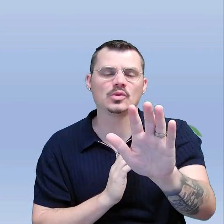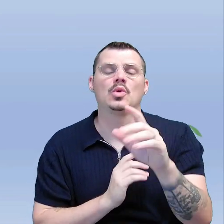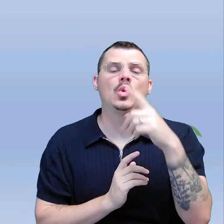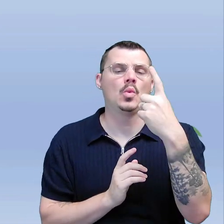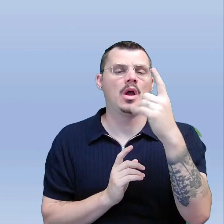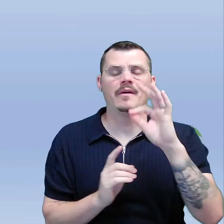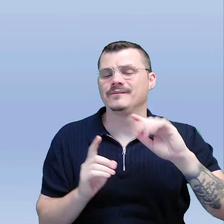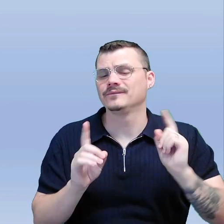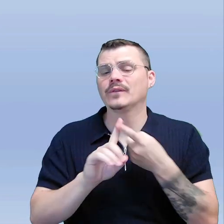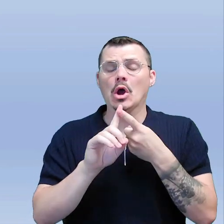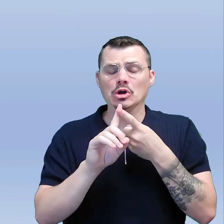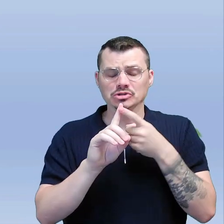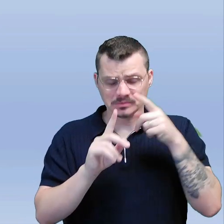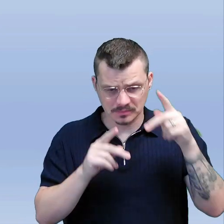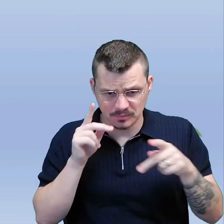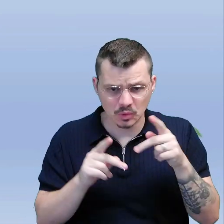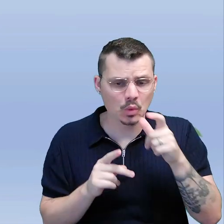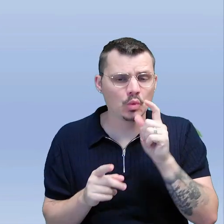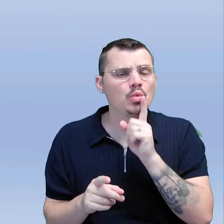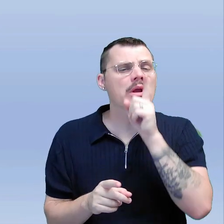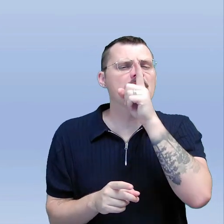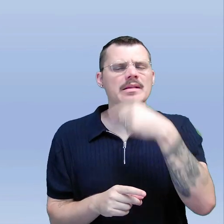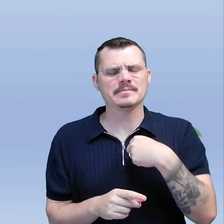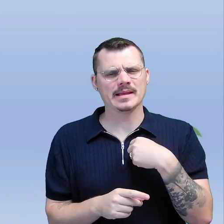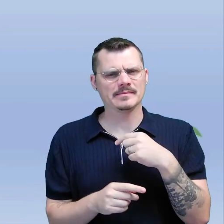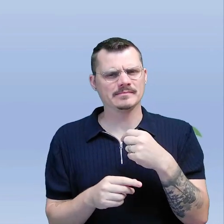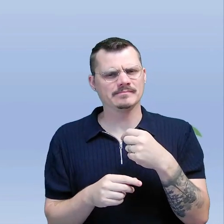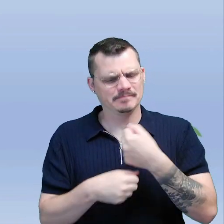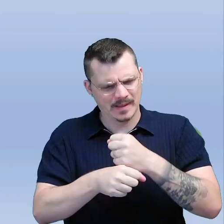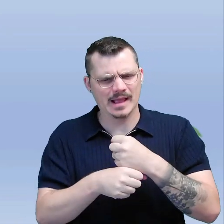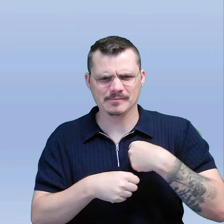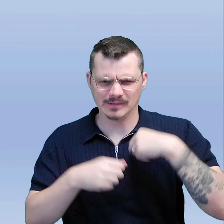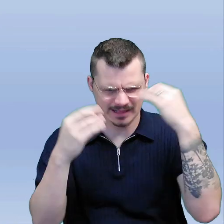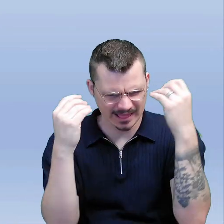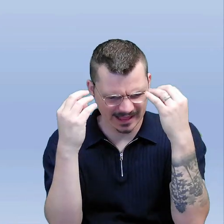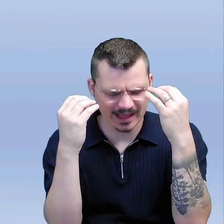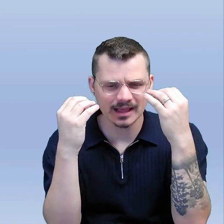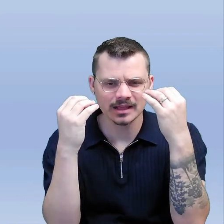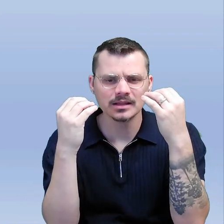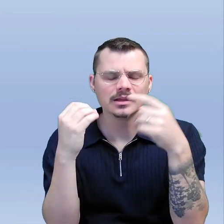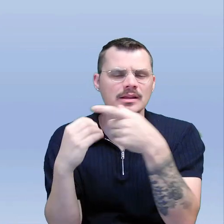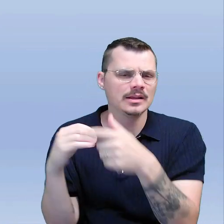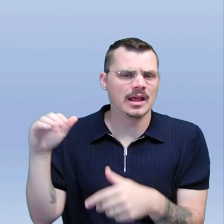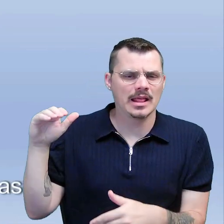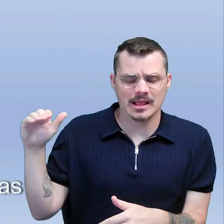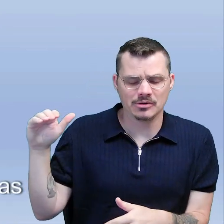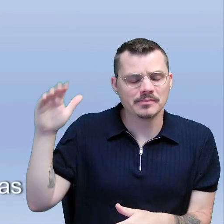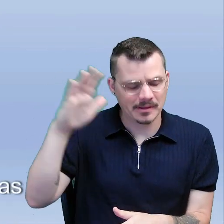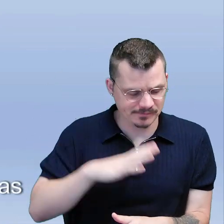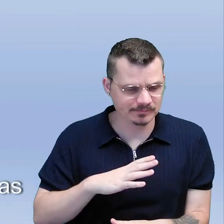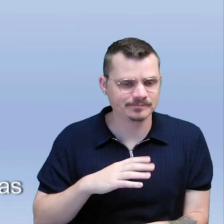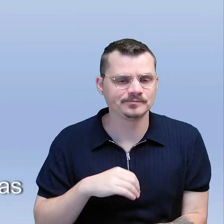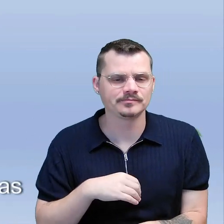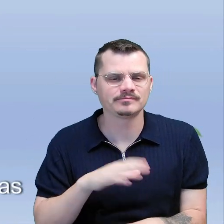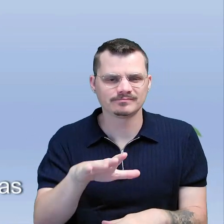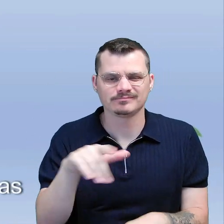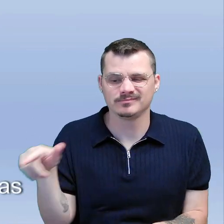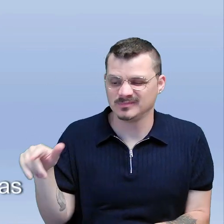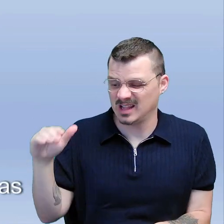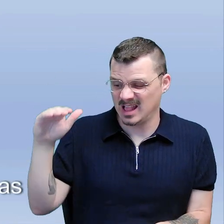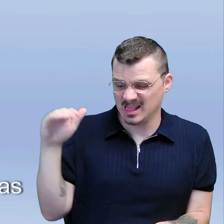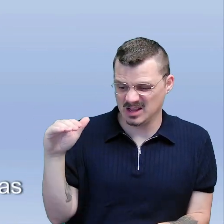that made me think really hard about this is a little dude being